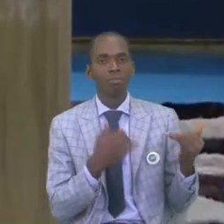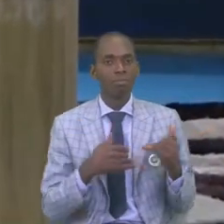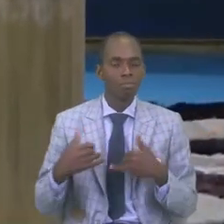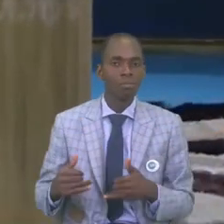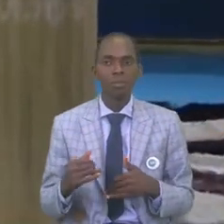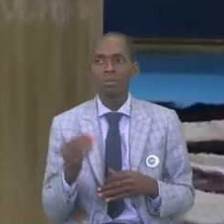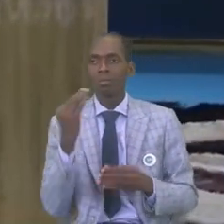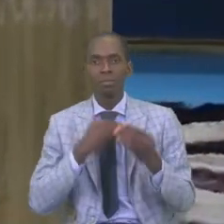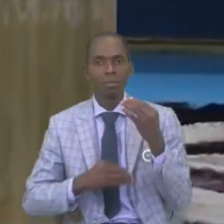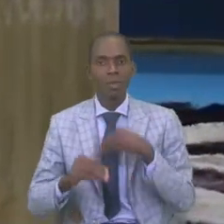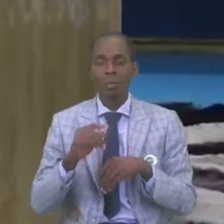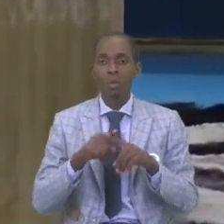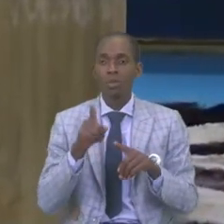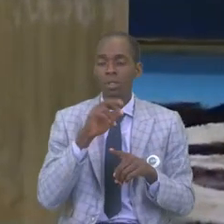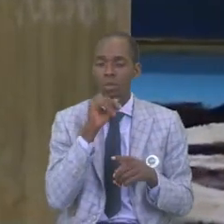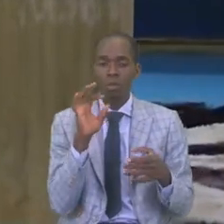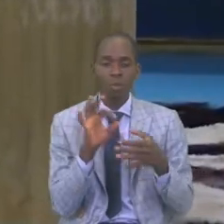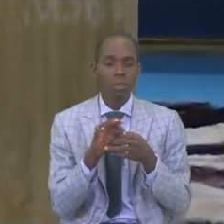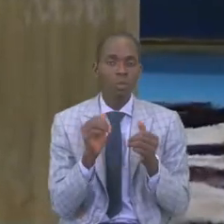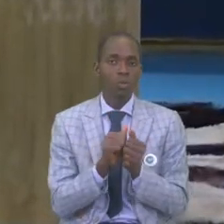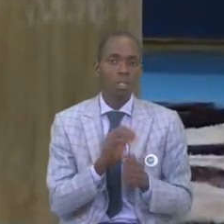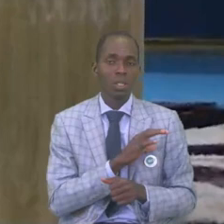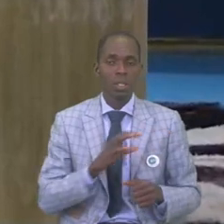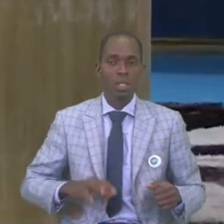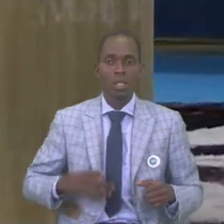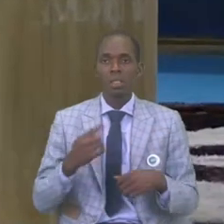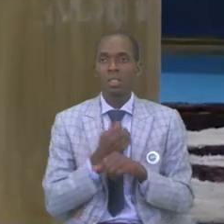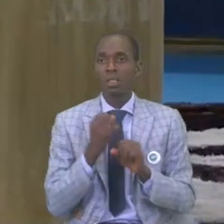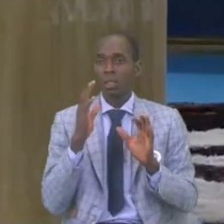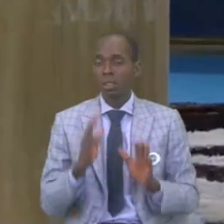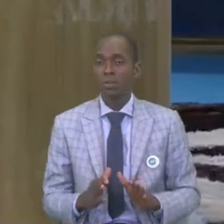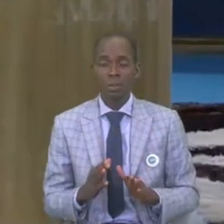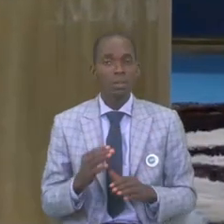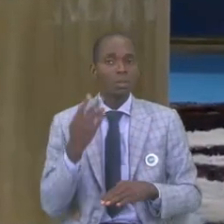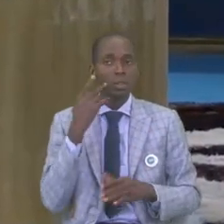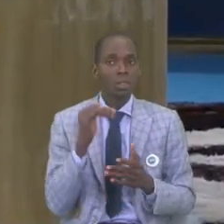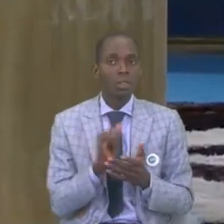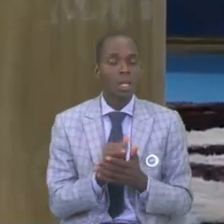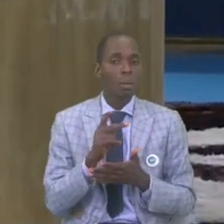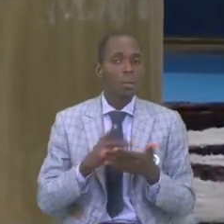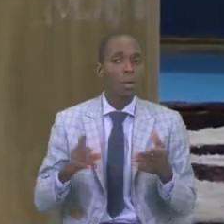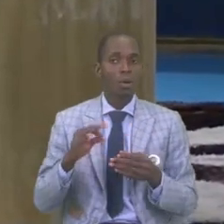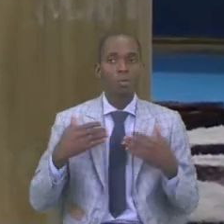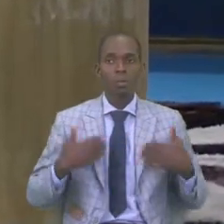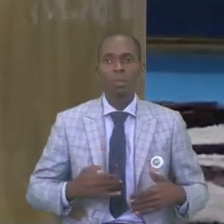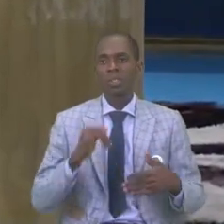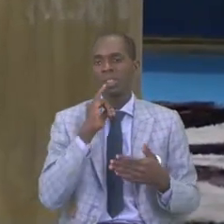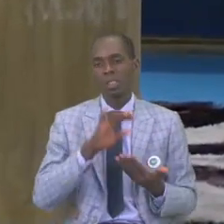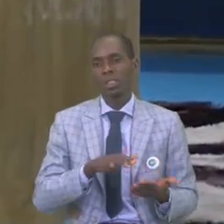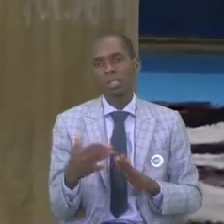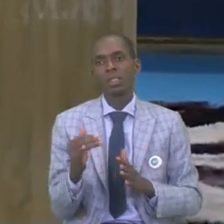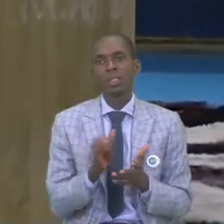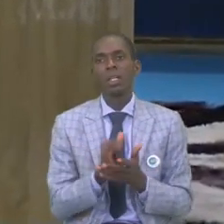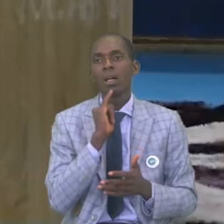with Christ the Savior, literally that part of the body is dead. That's why it says that